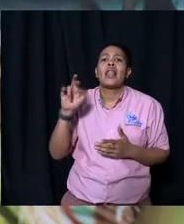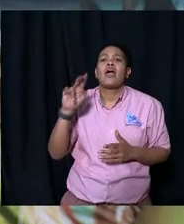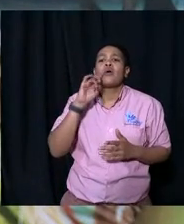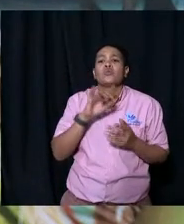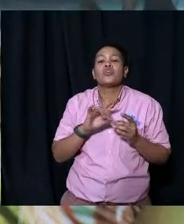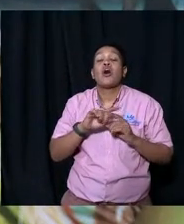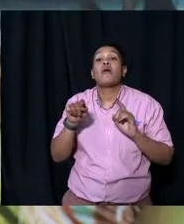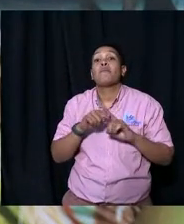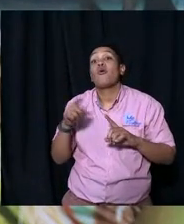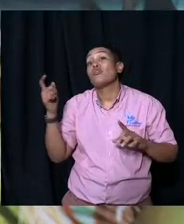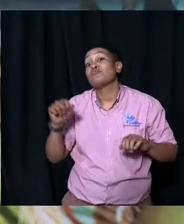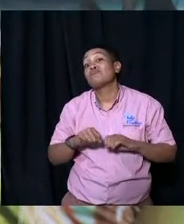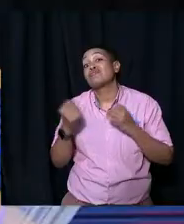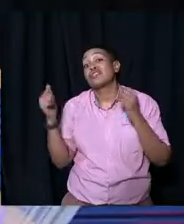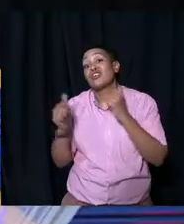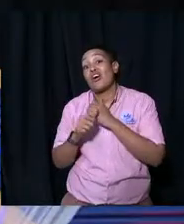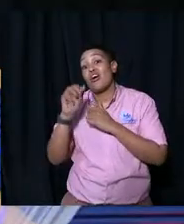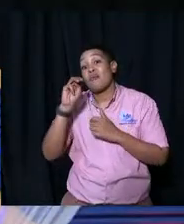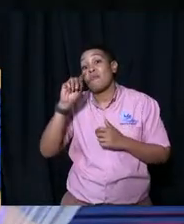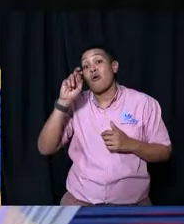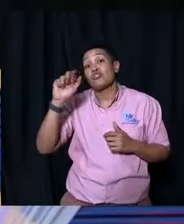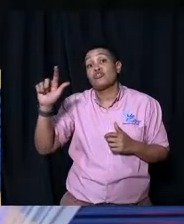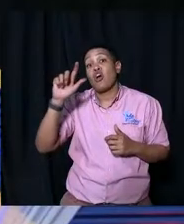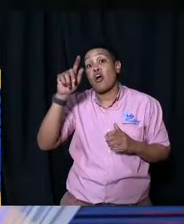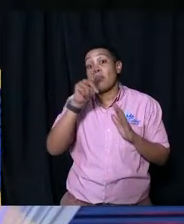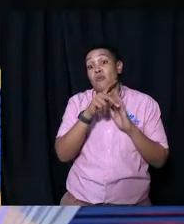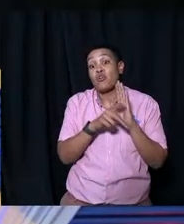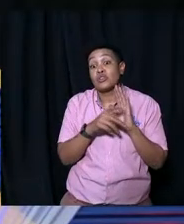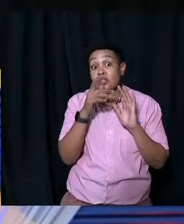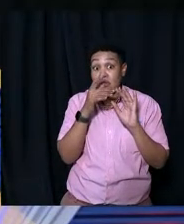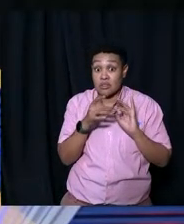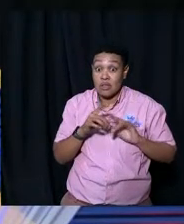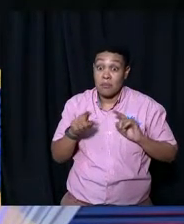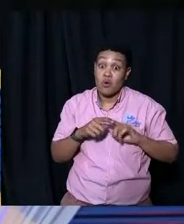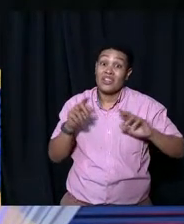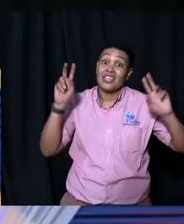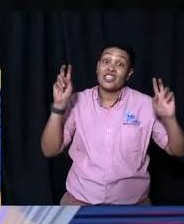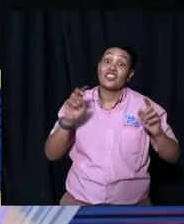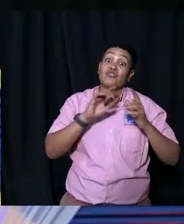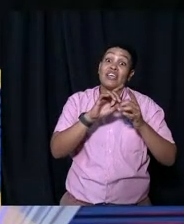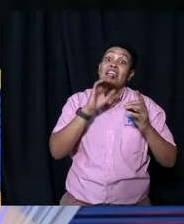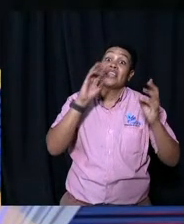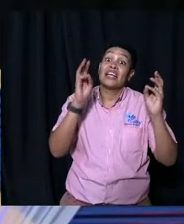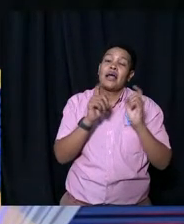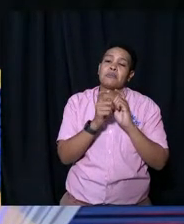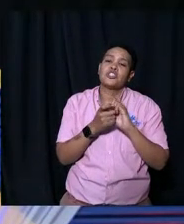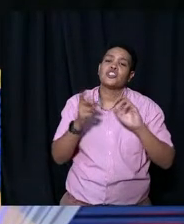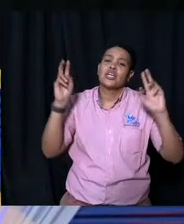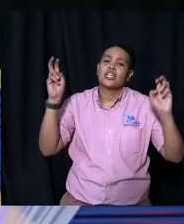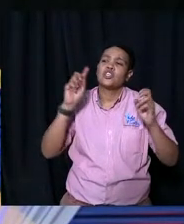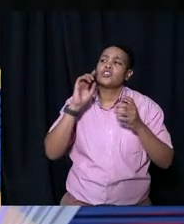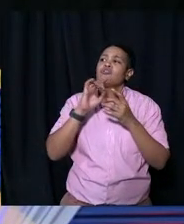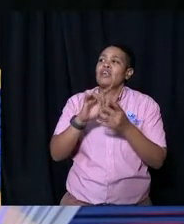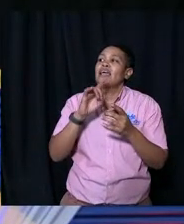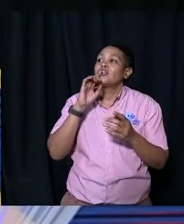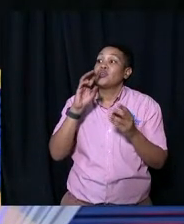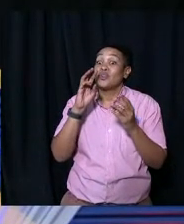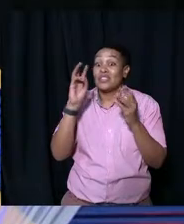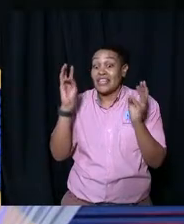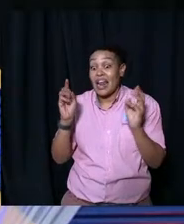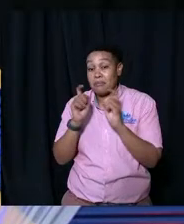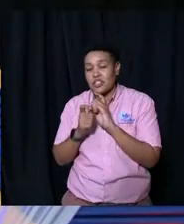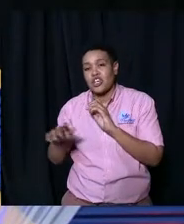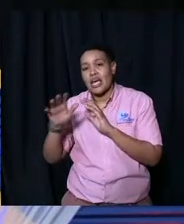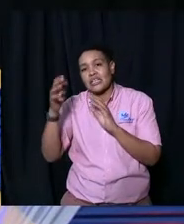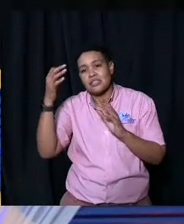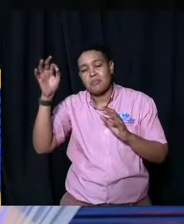Montreal Protocol. And when we're speaking specifically about climate change related matters, we speak about the United Nations Framework Convention on Climate Change and its